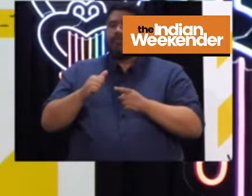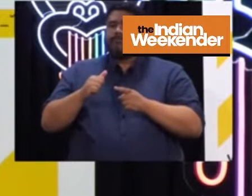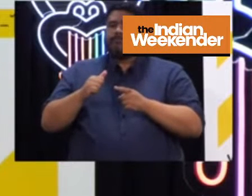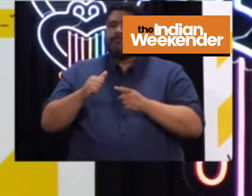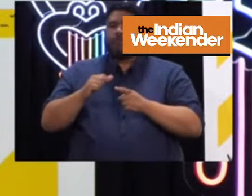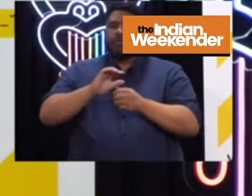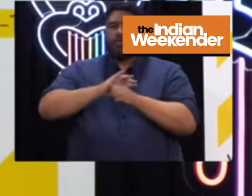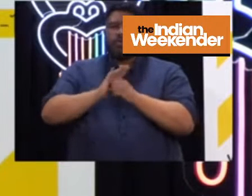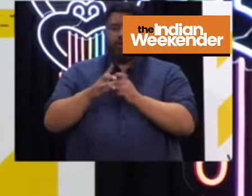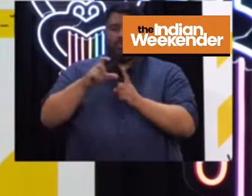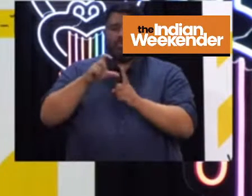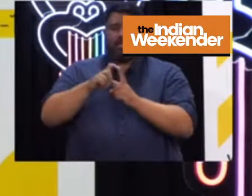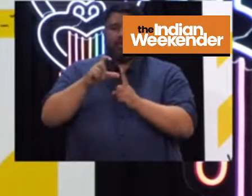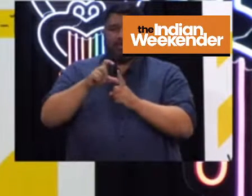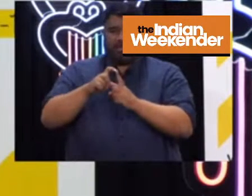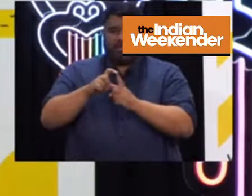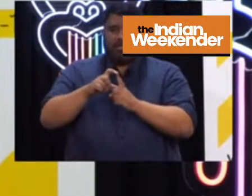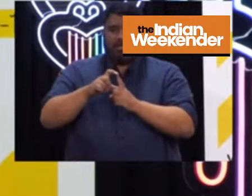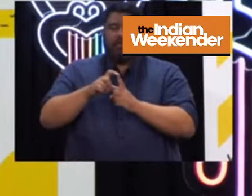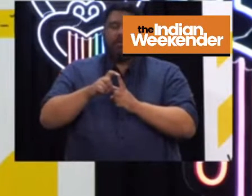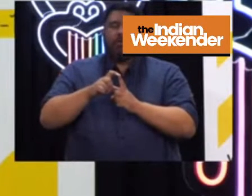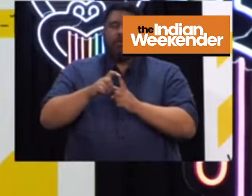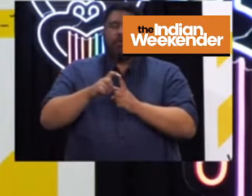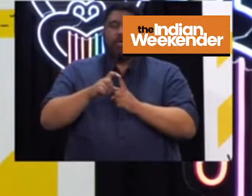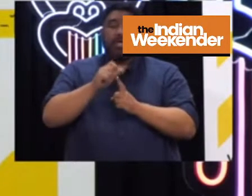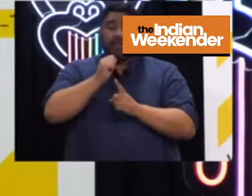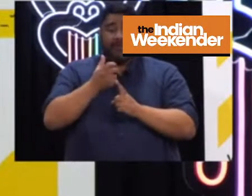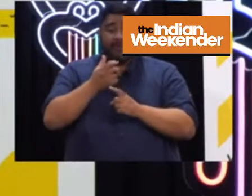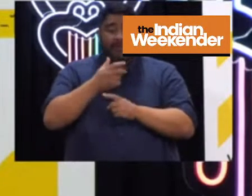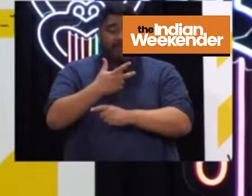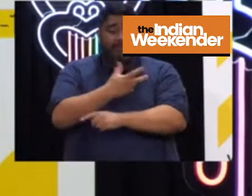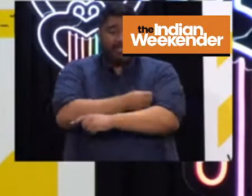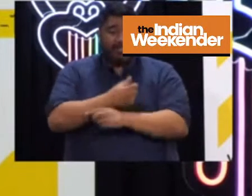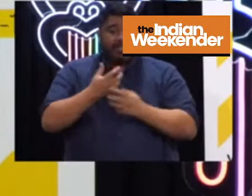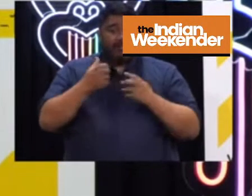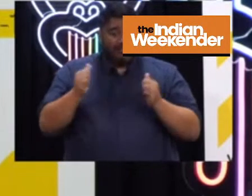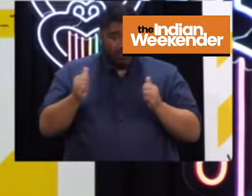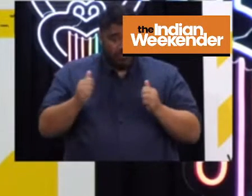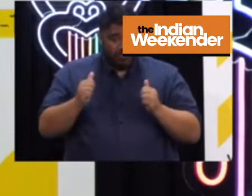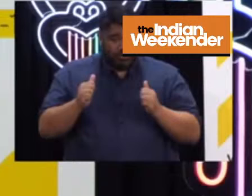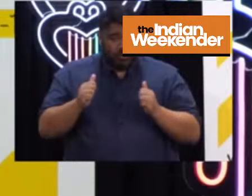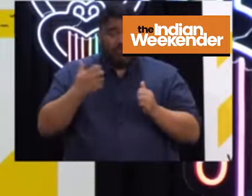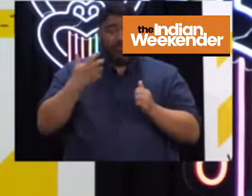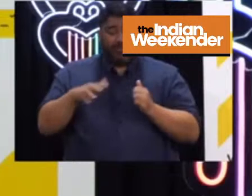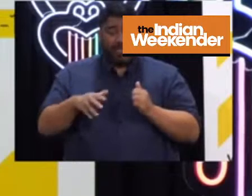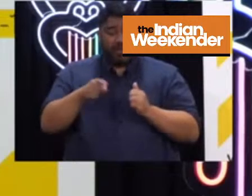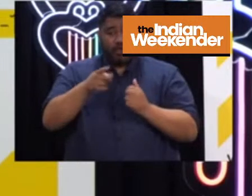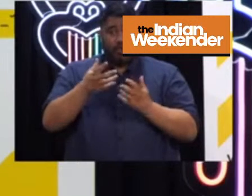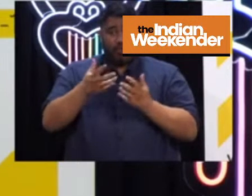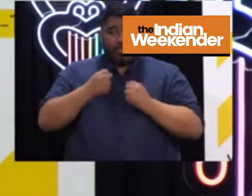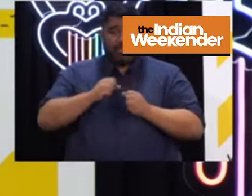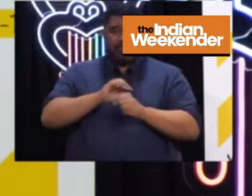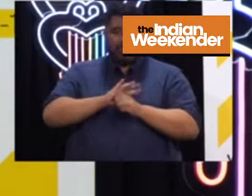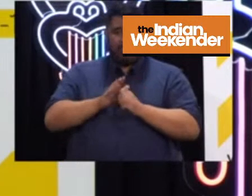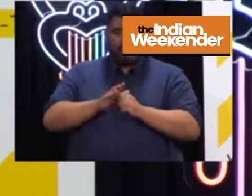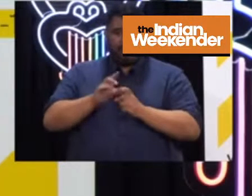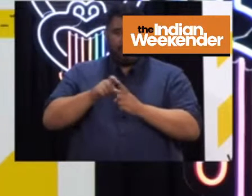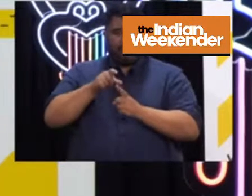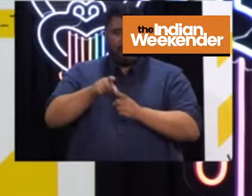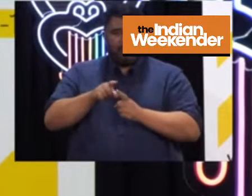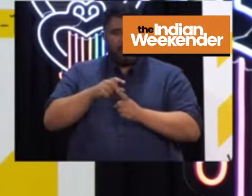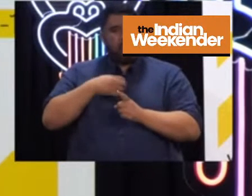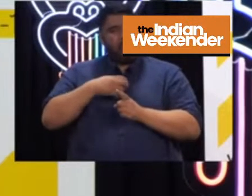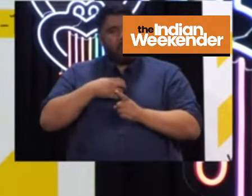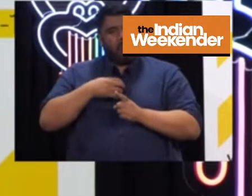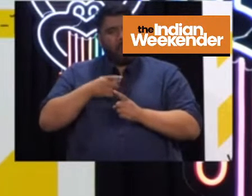transmission in vaccinated people with the Delta virus than necessarily what you might have seen with other variants. However, that does